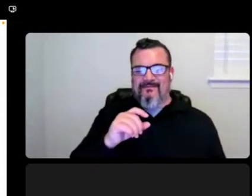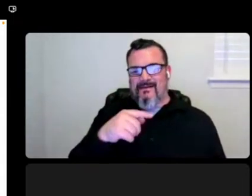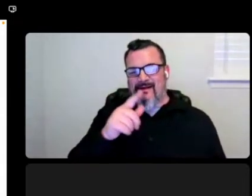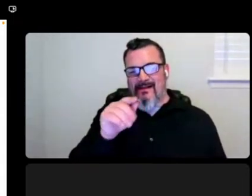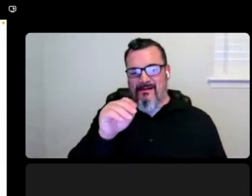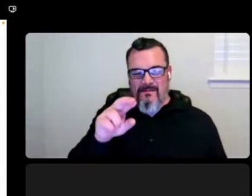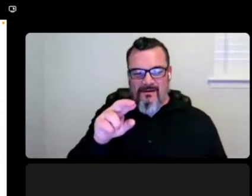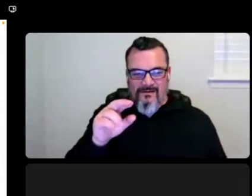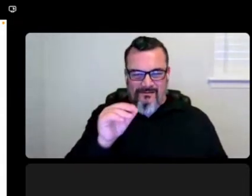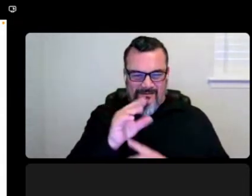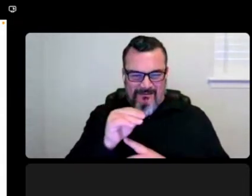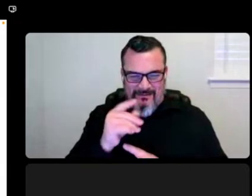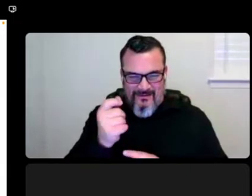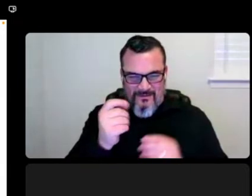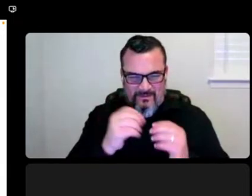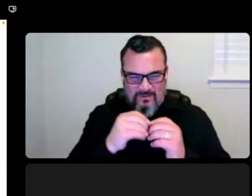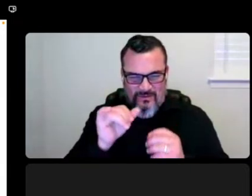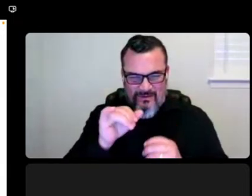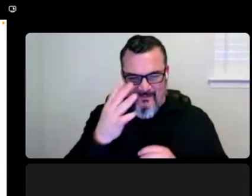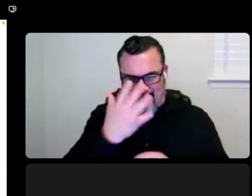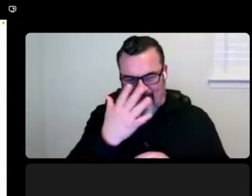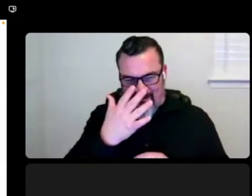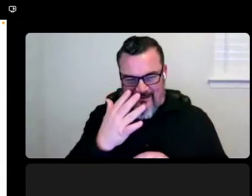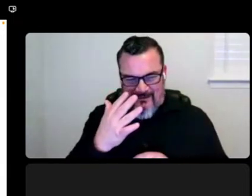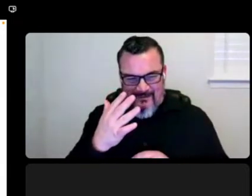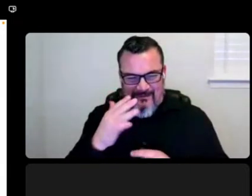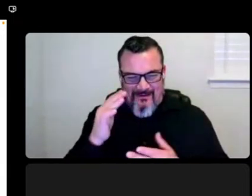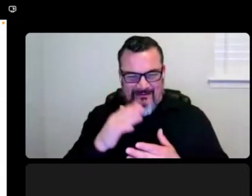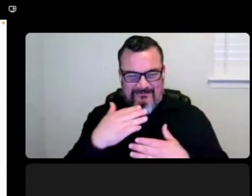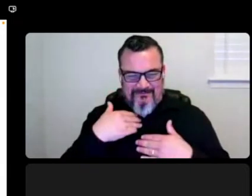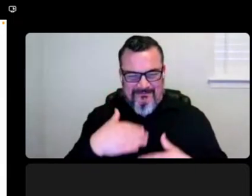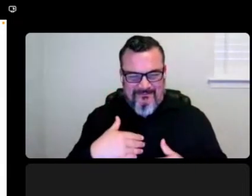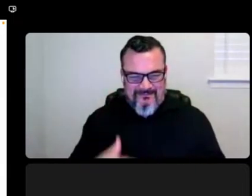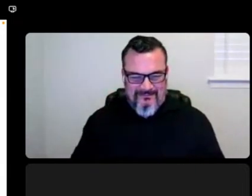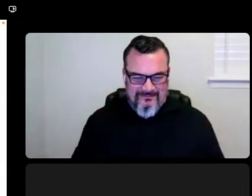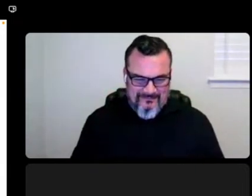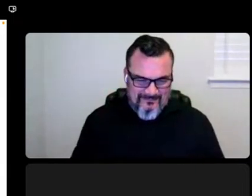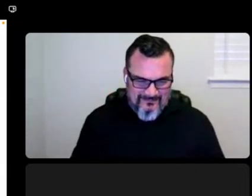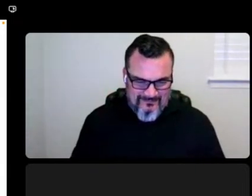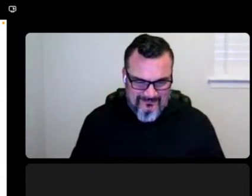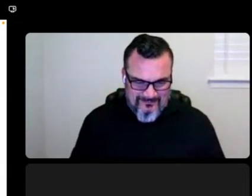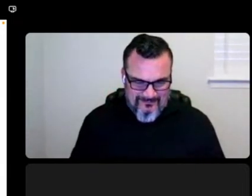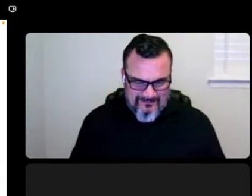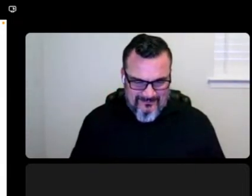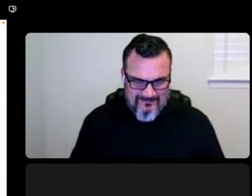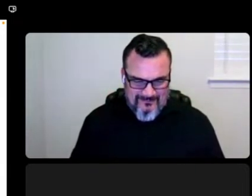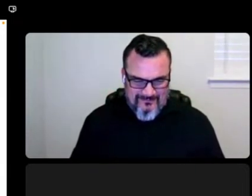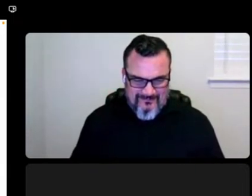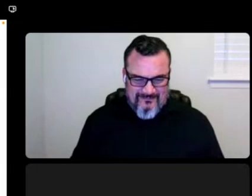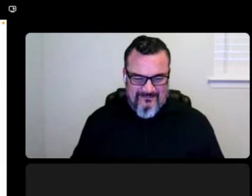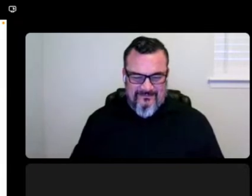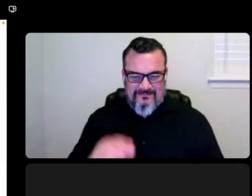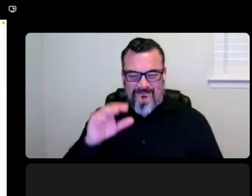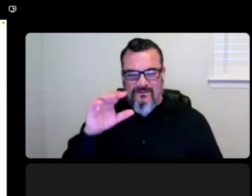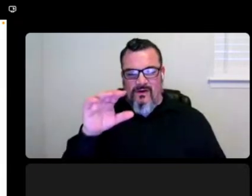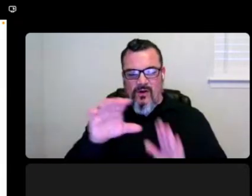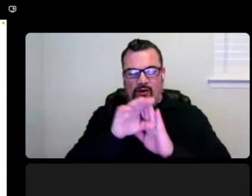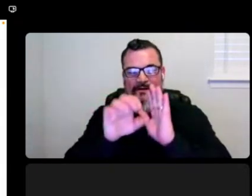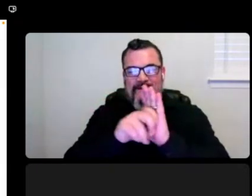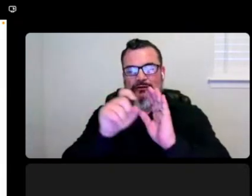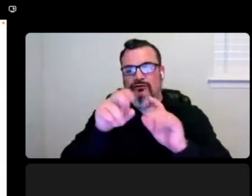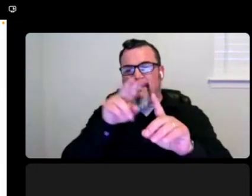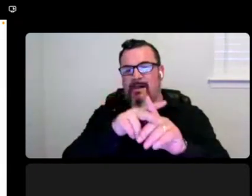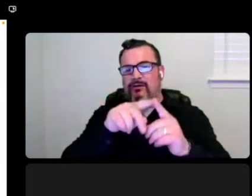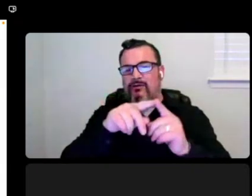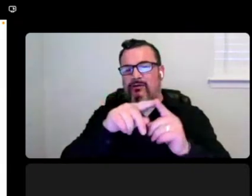like everybody else's. A little more face, a little less body in that. Yeah. Okay, the code of ethics shall apply to all members